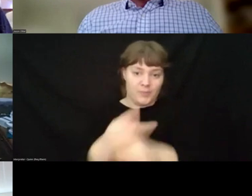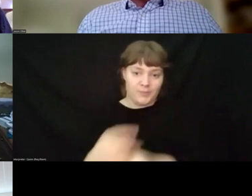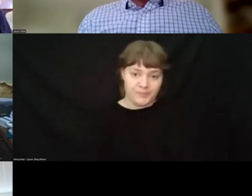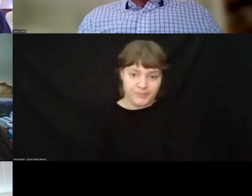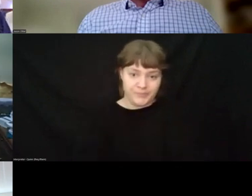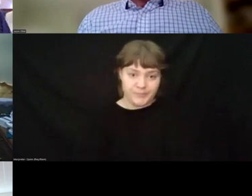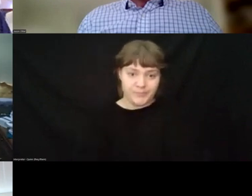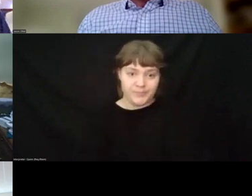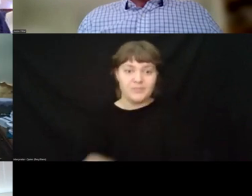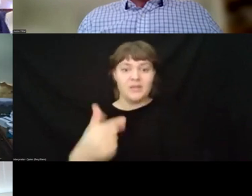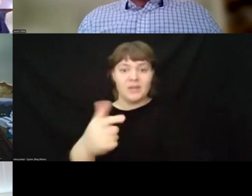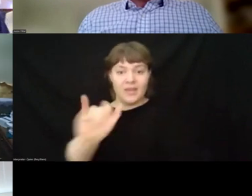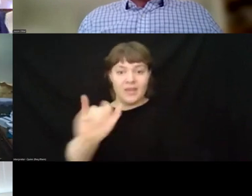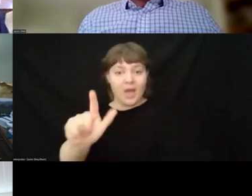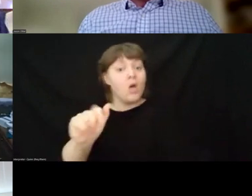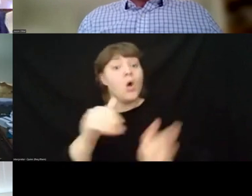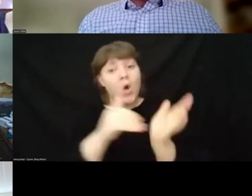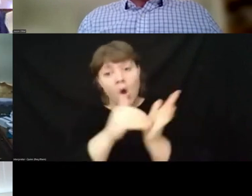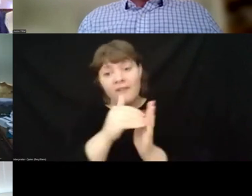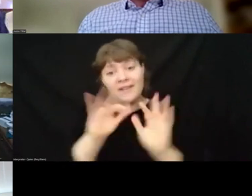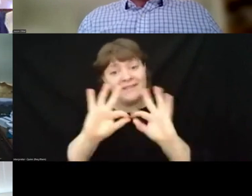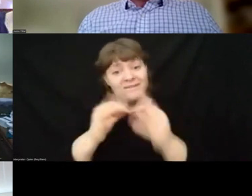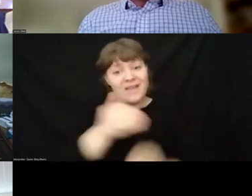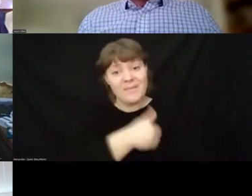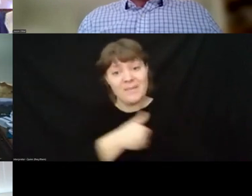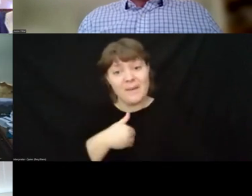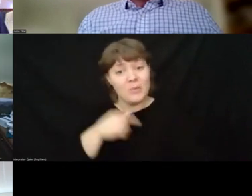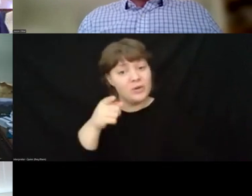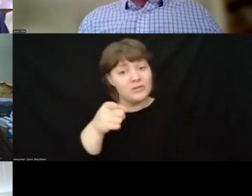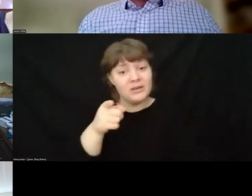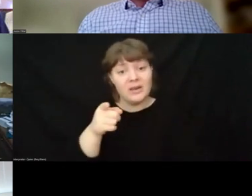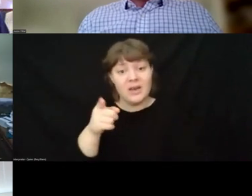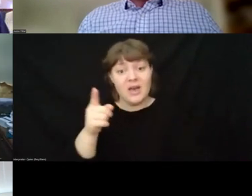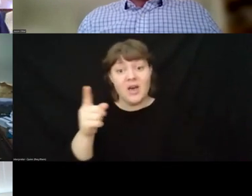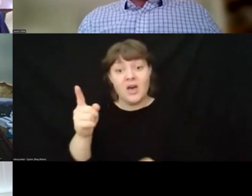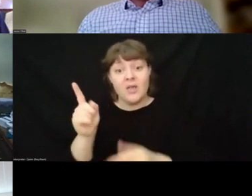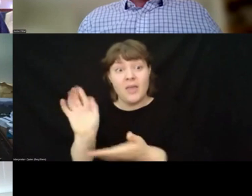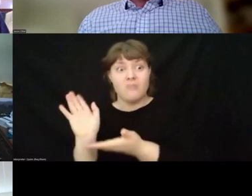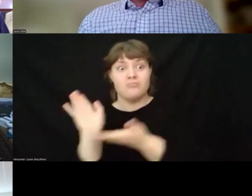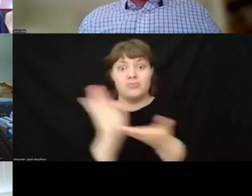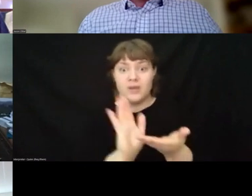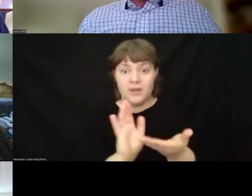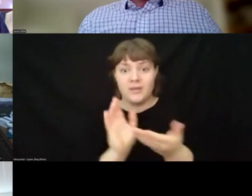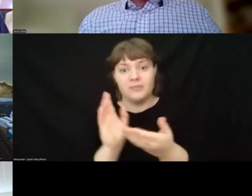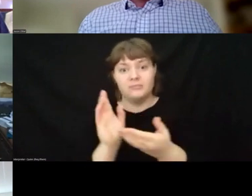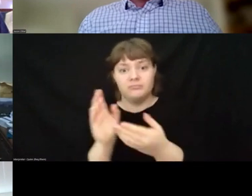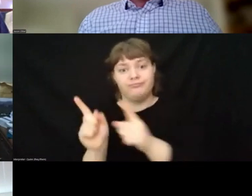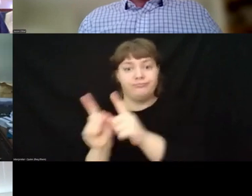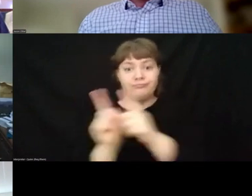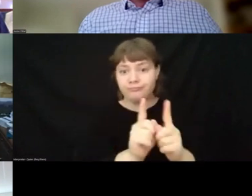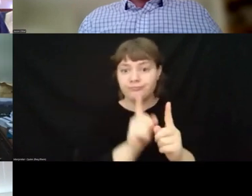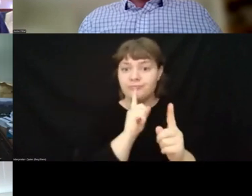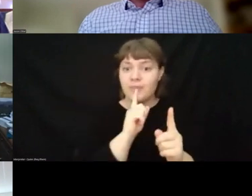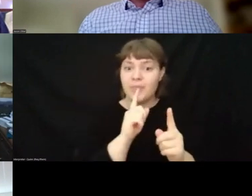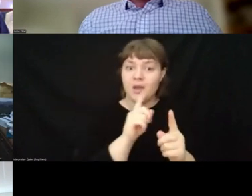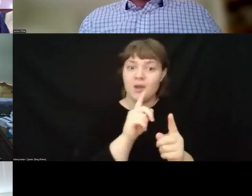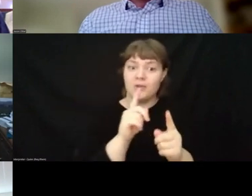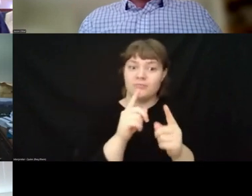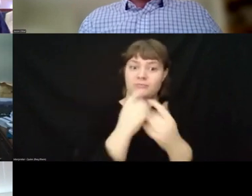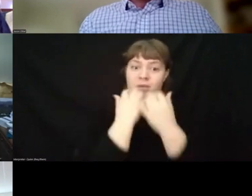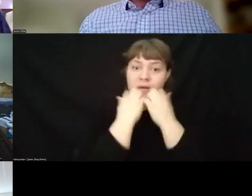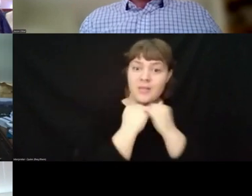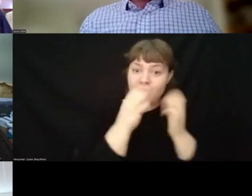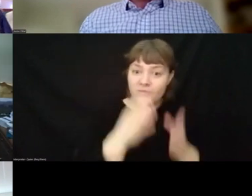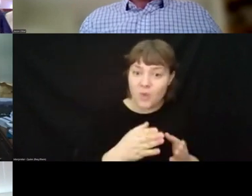Oftentimes it's the family members who bring their loved ones into the hospital because the patient themselves don't want to be